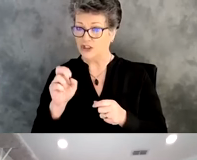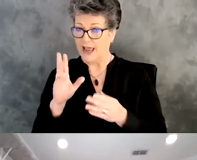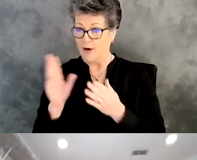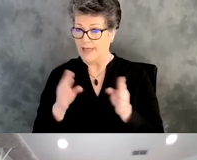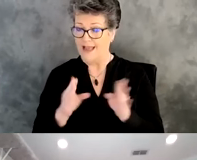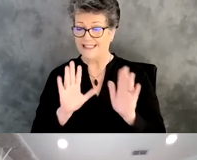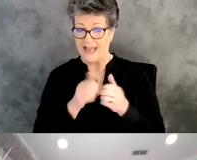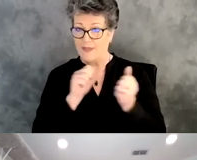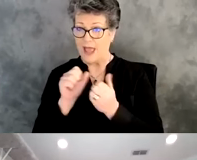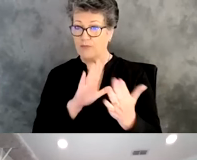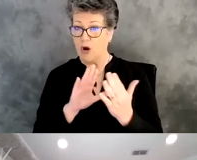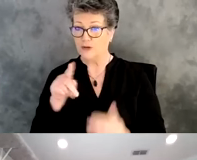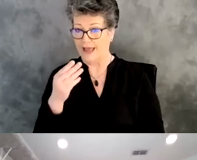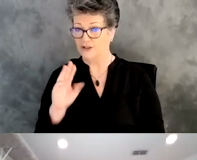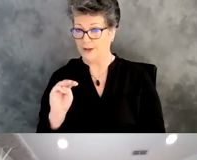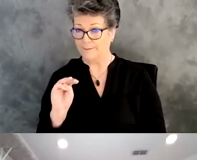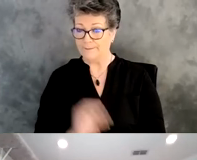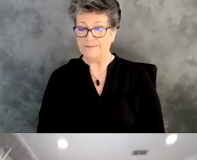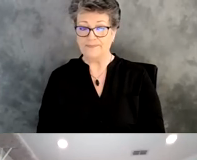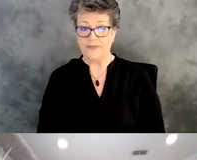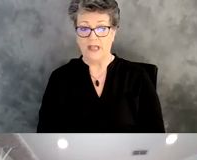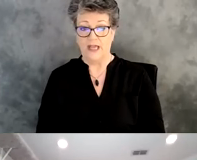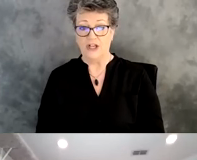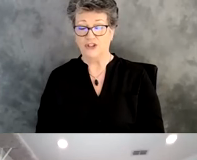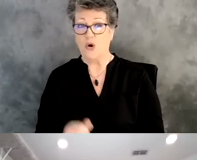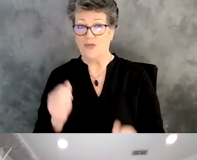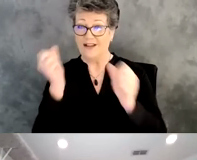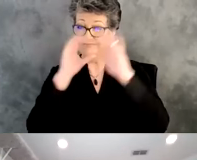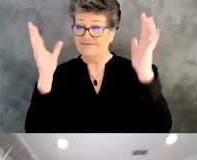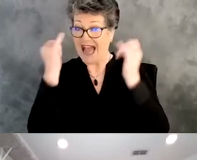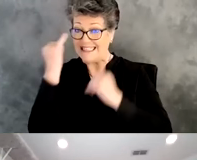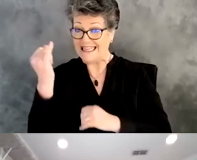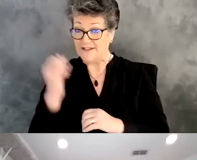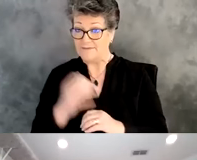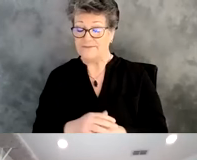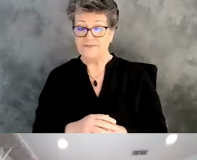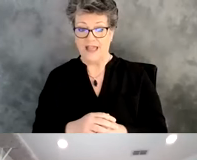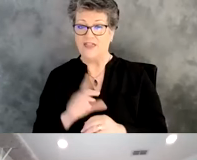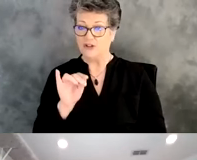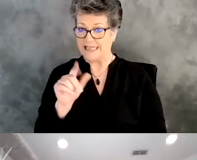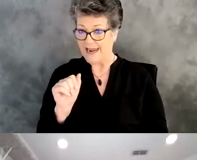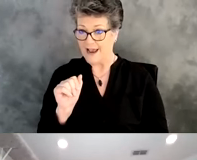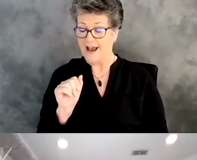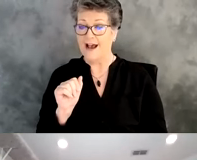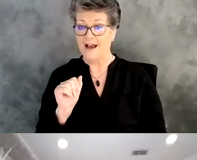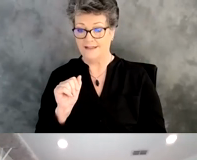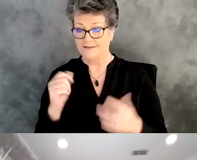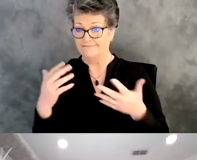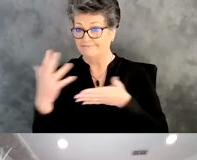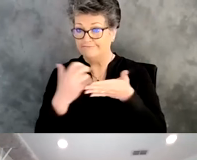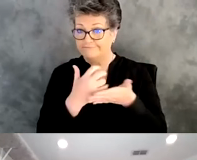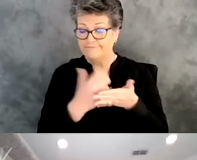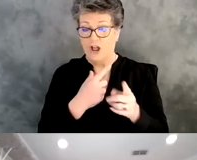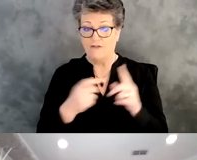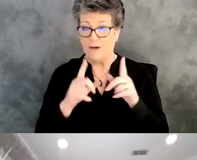approach population health management. And so the conceptual framework really is that there is data aggregation that takes place from the